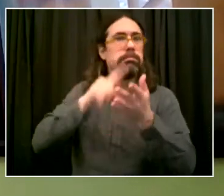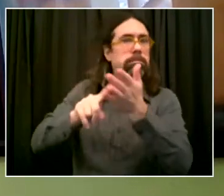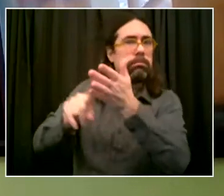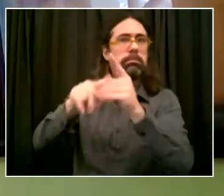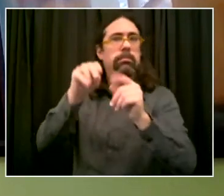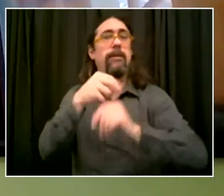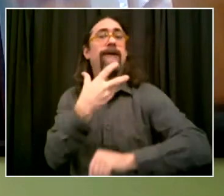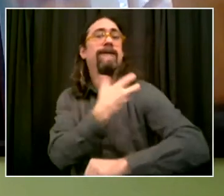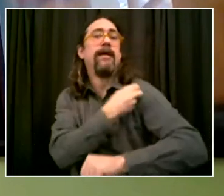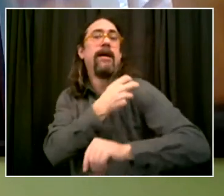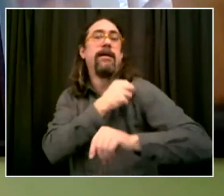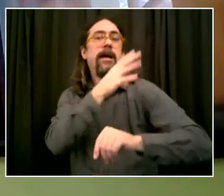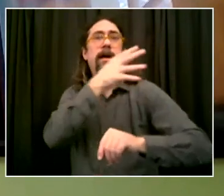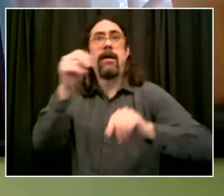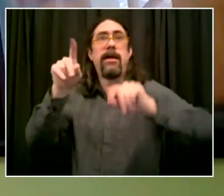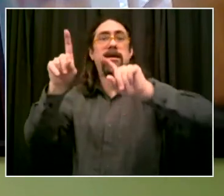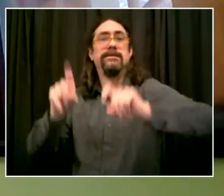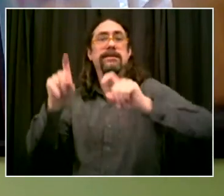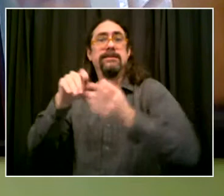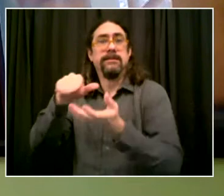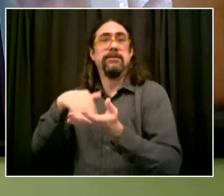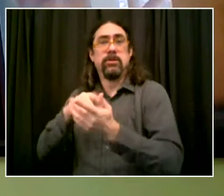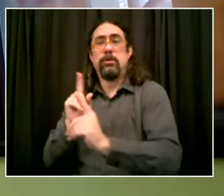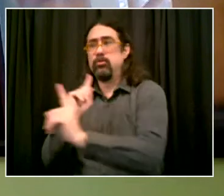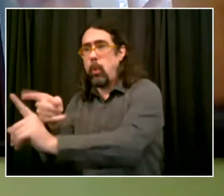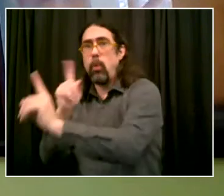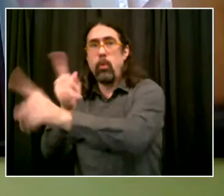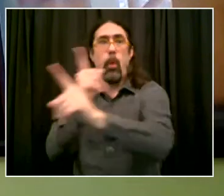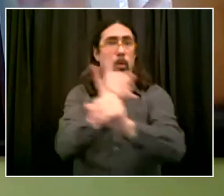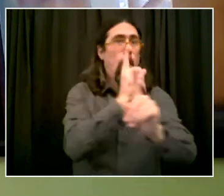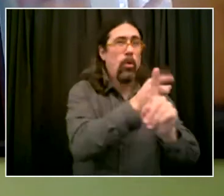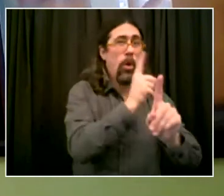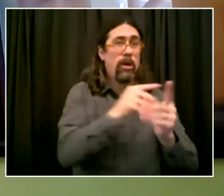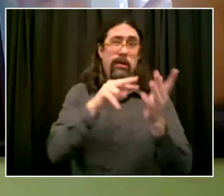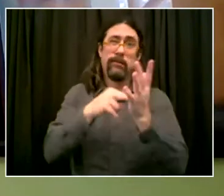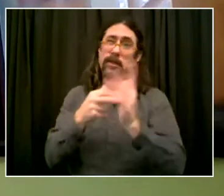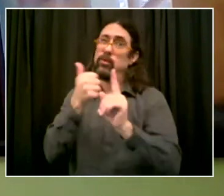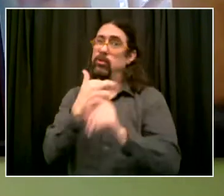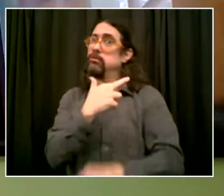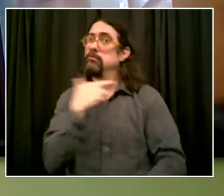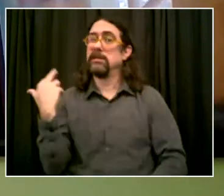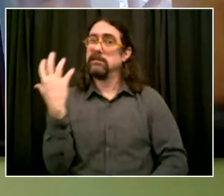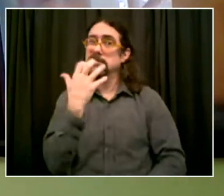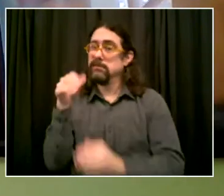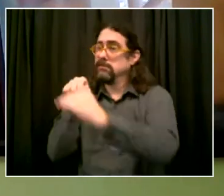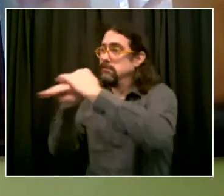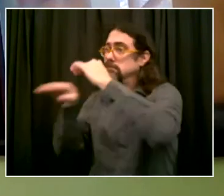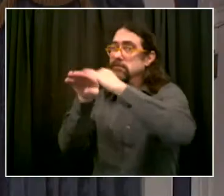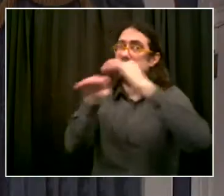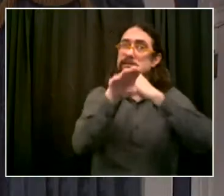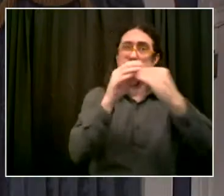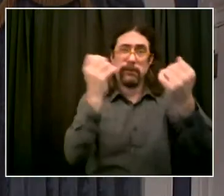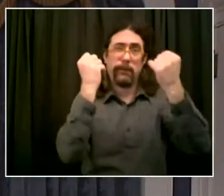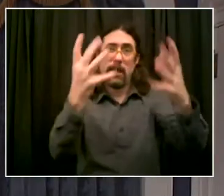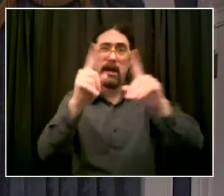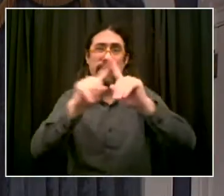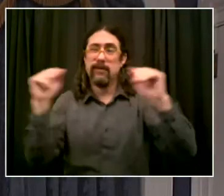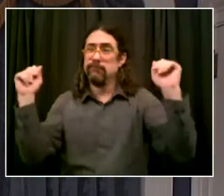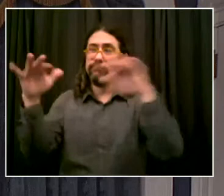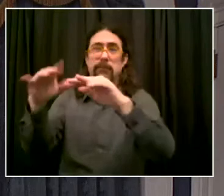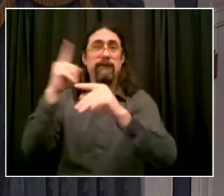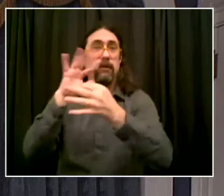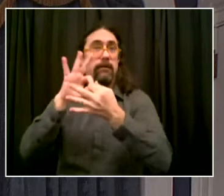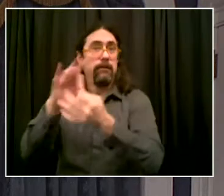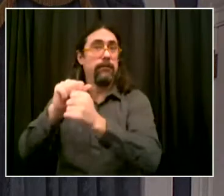balance the ethics of us and where the prioritization should be in the line of vaccination. Thank